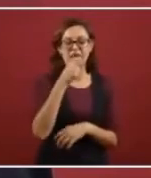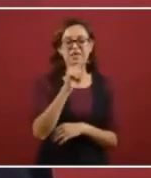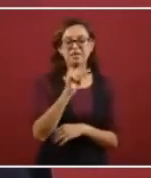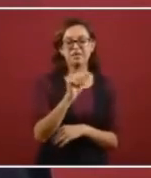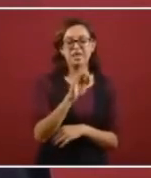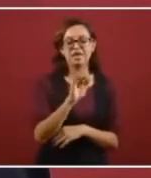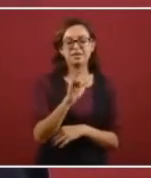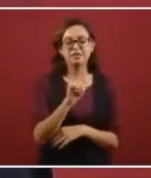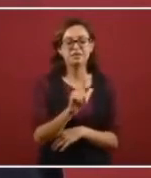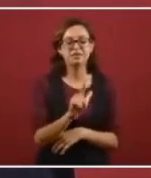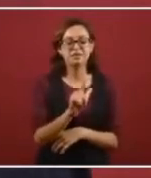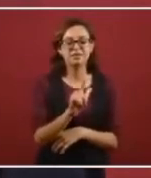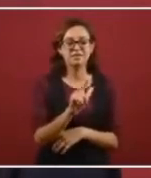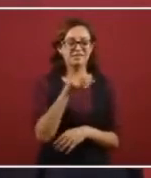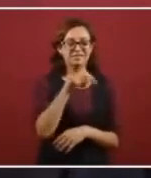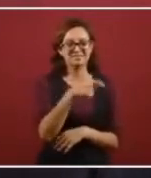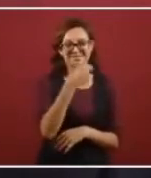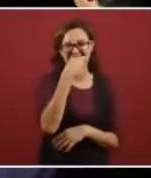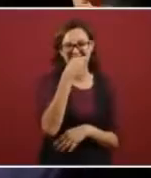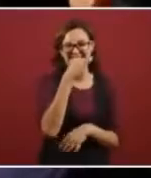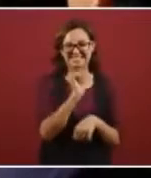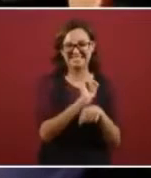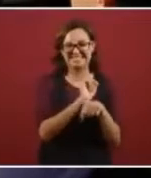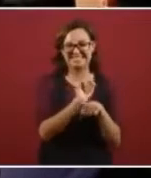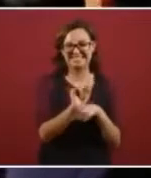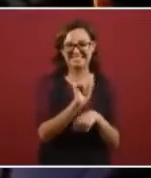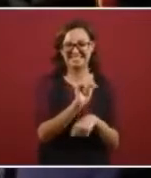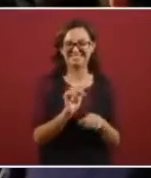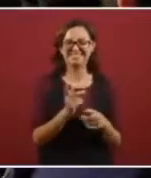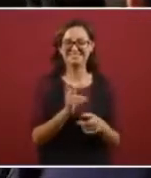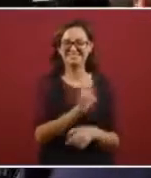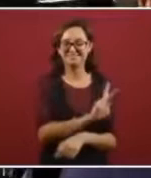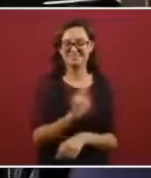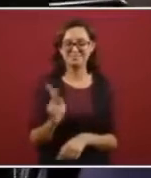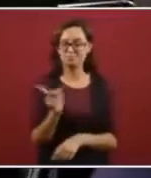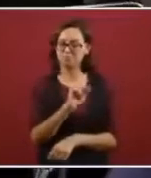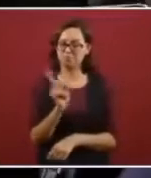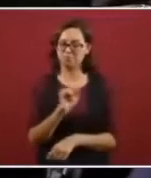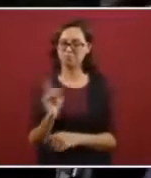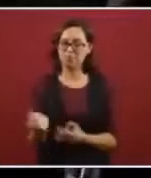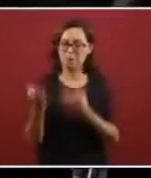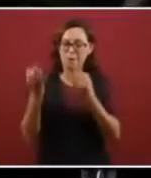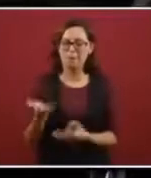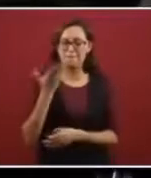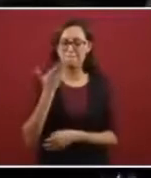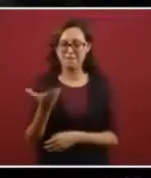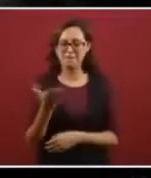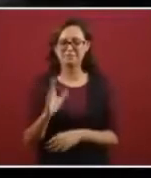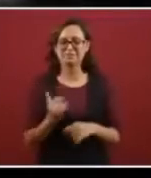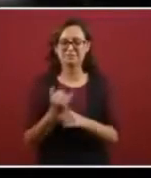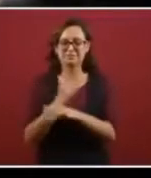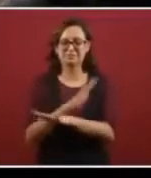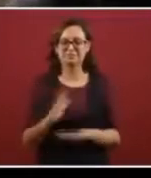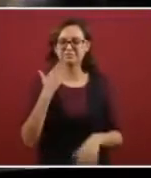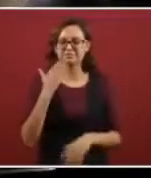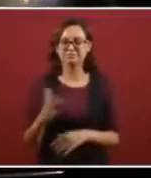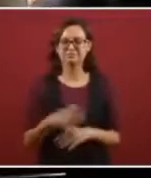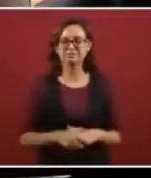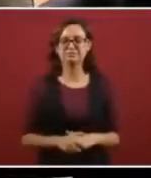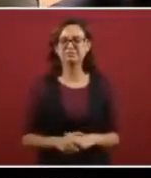it's not a caffeine which is a medication that he didn't want to make propaganda for